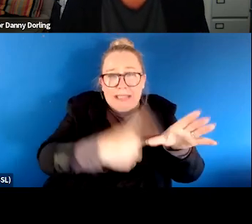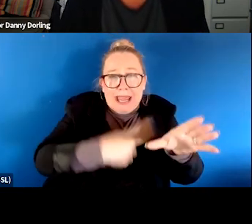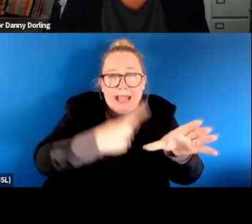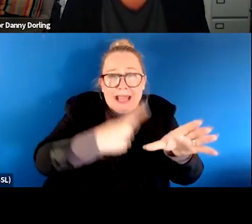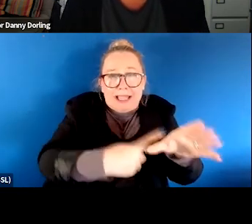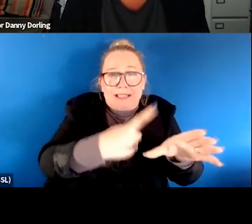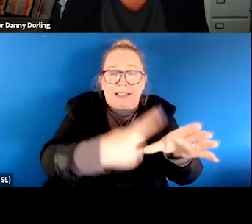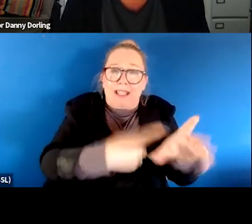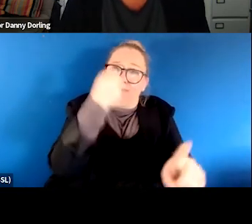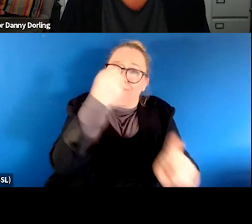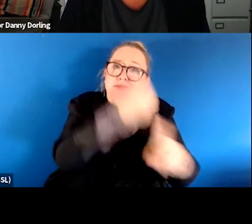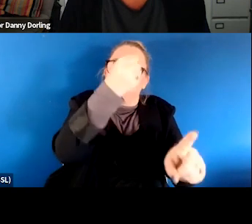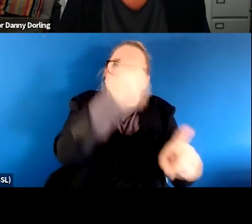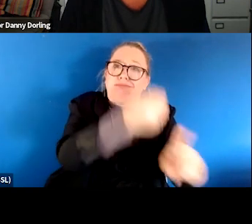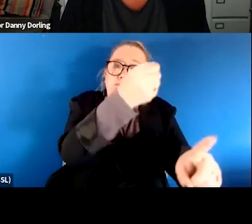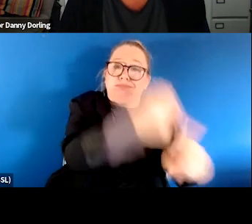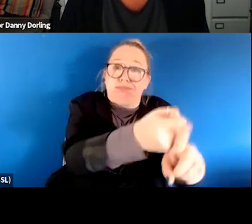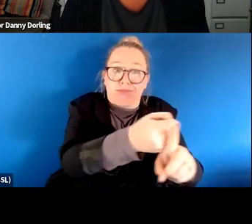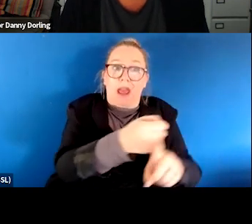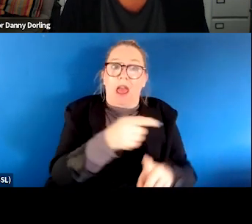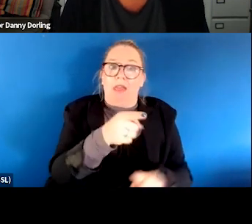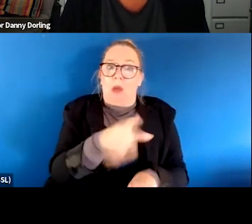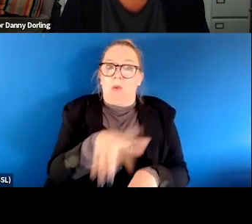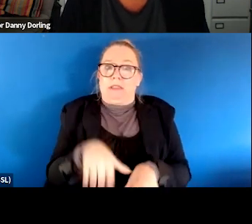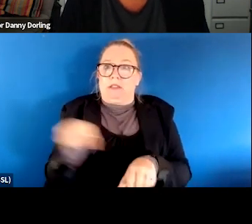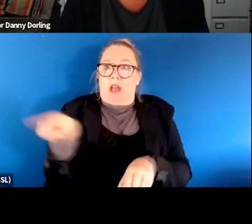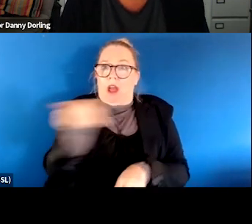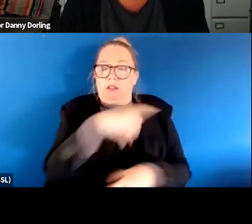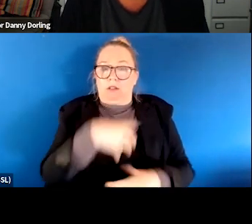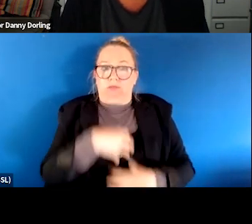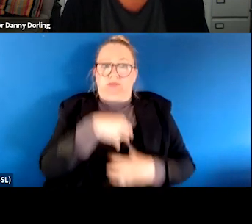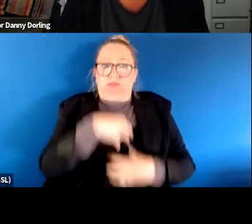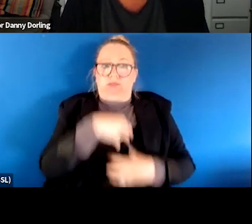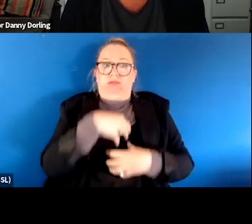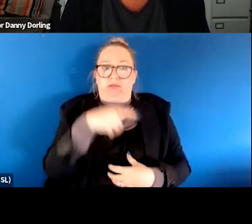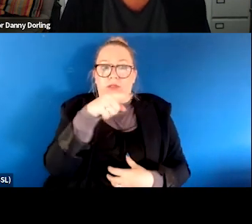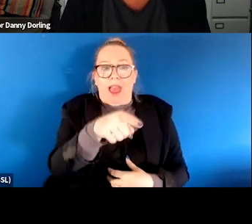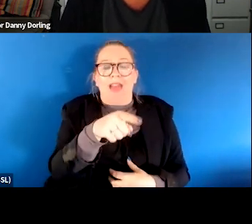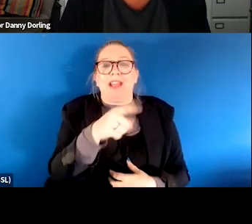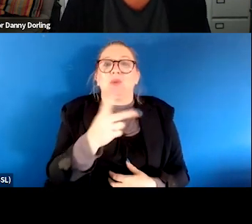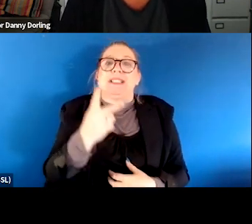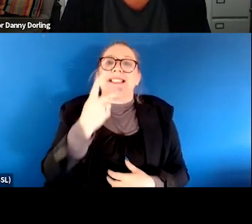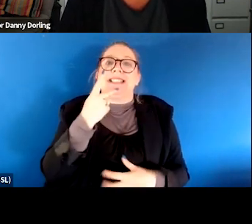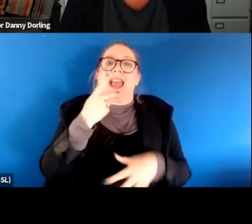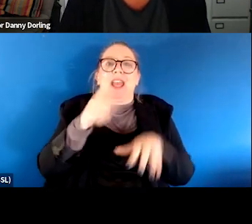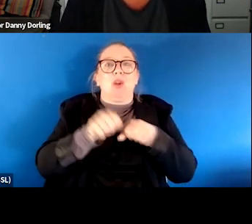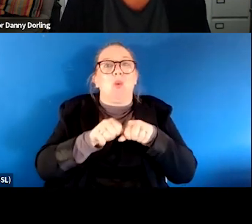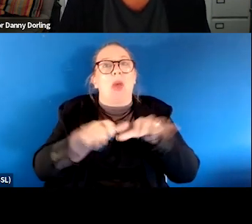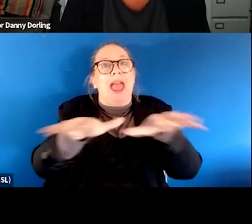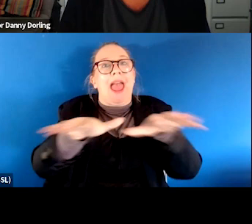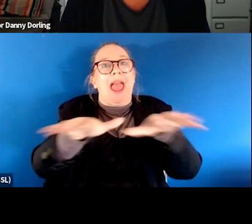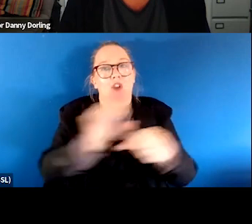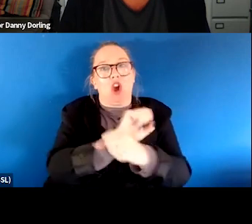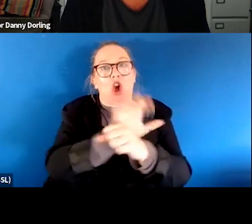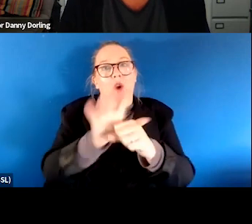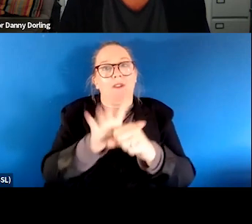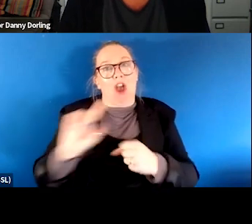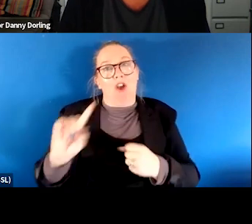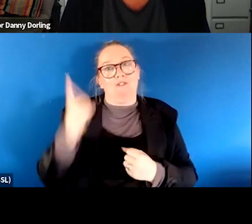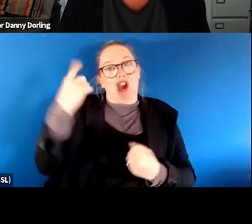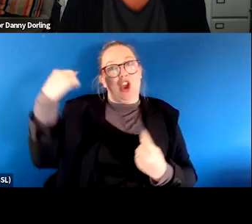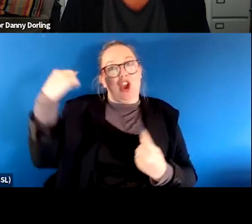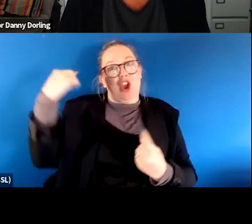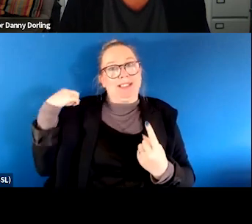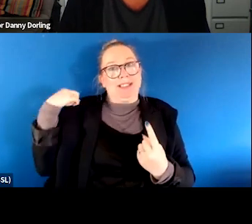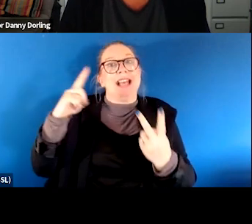when we began to worry. And of course, this was after the second wave had hit, that this